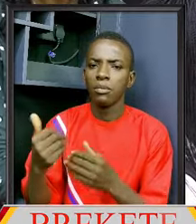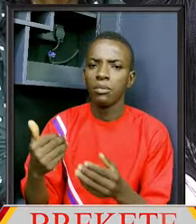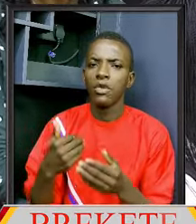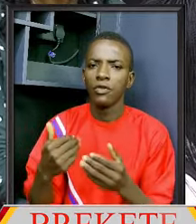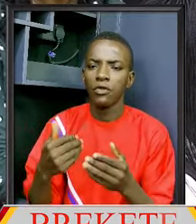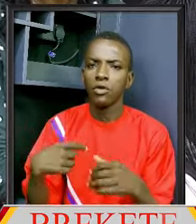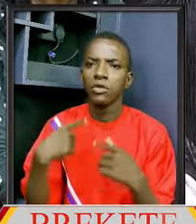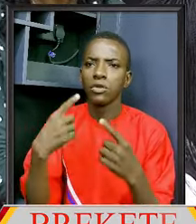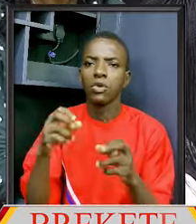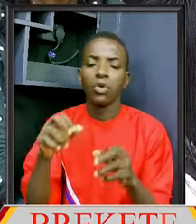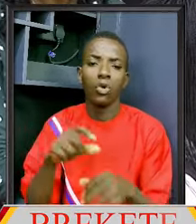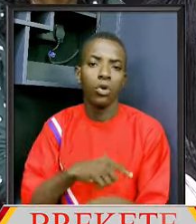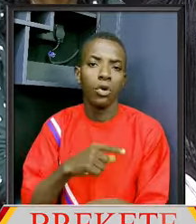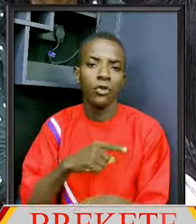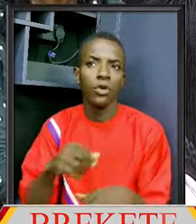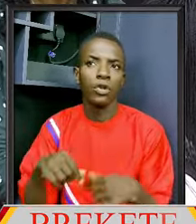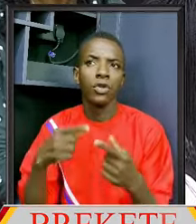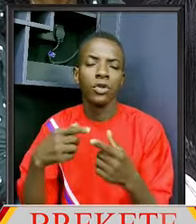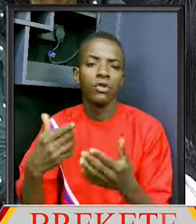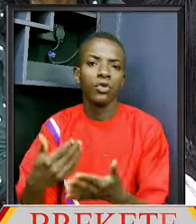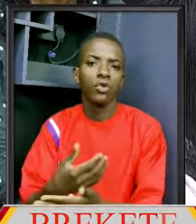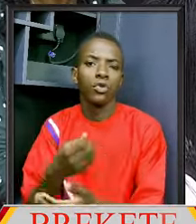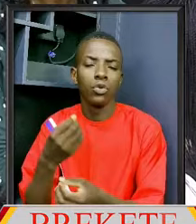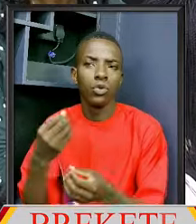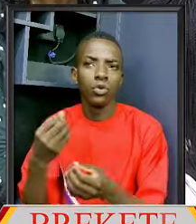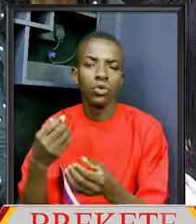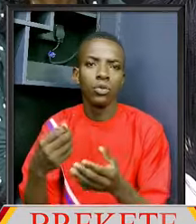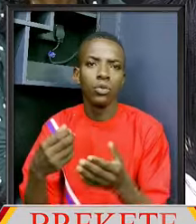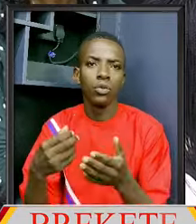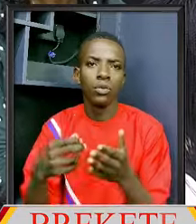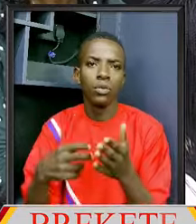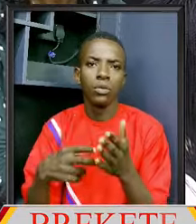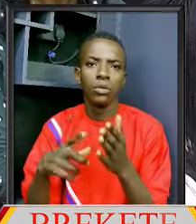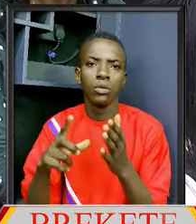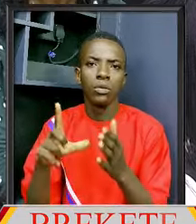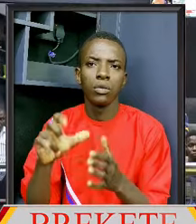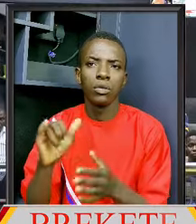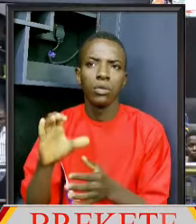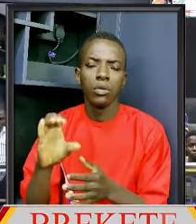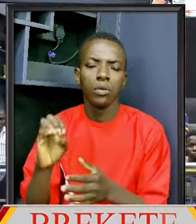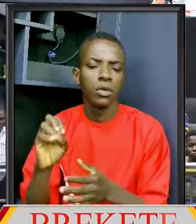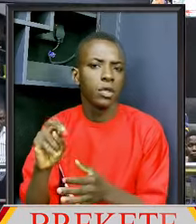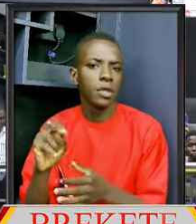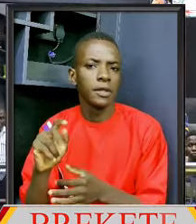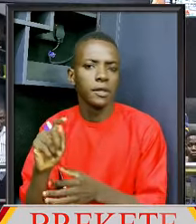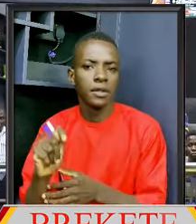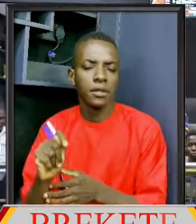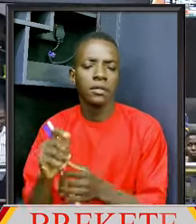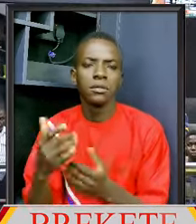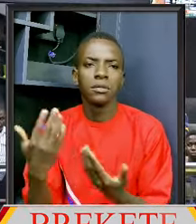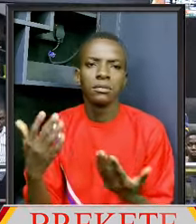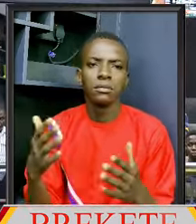Before they go say, okay, you qualify, make we give you new license. Wow, make we appreciate them.